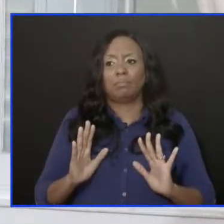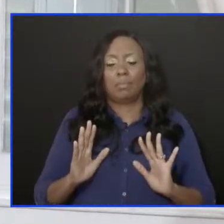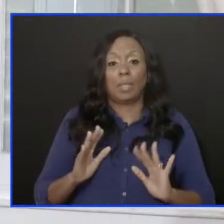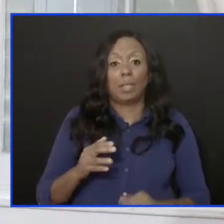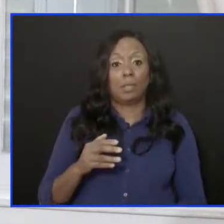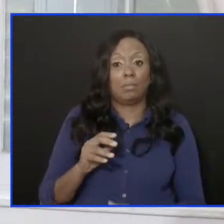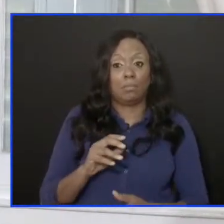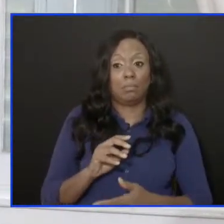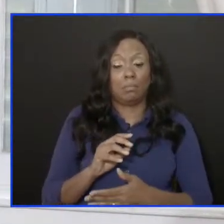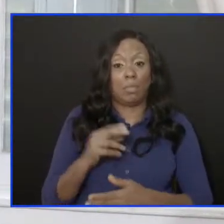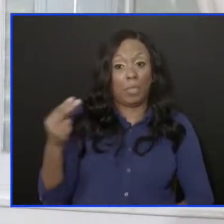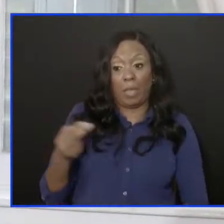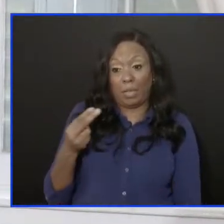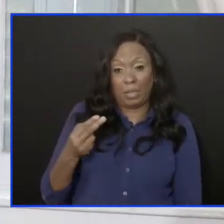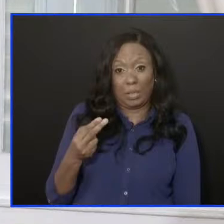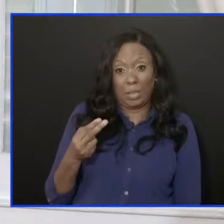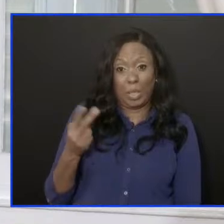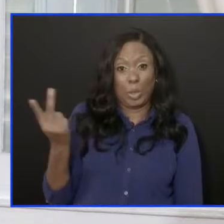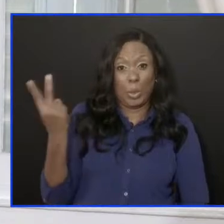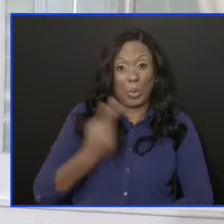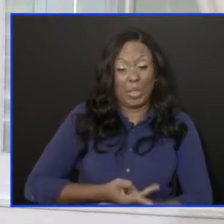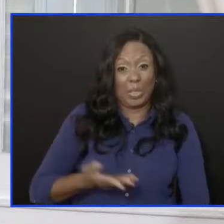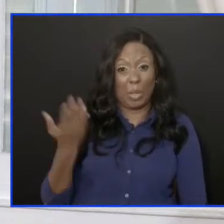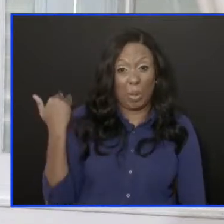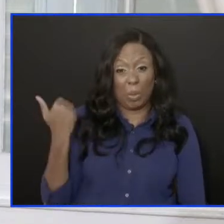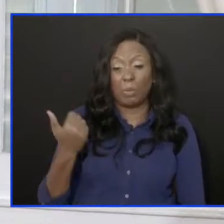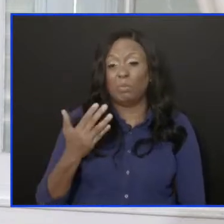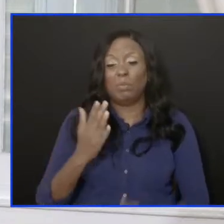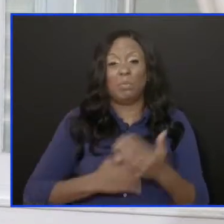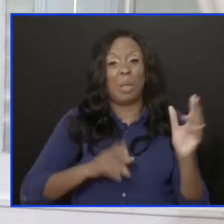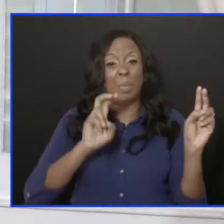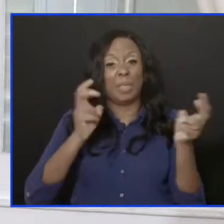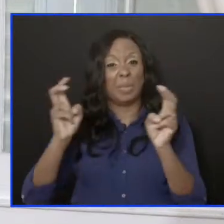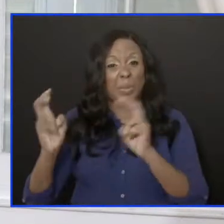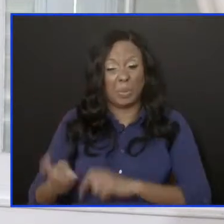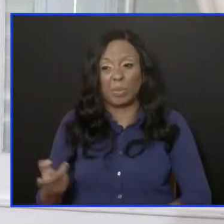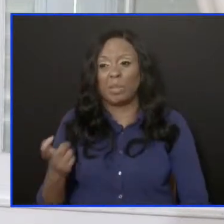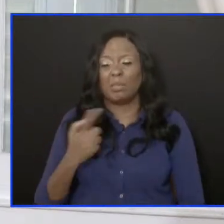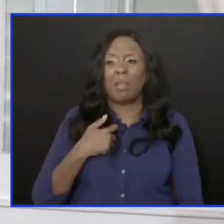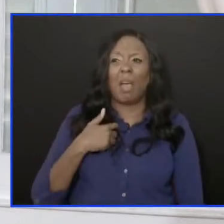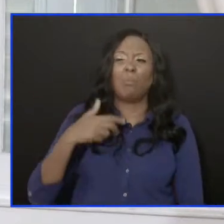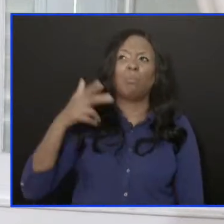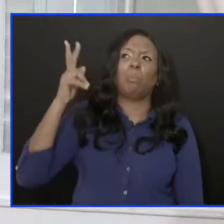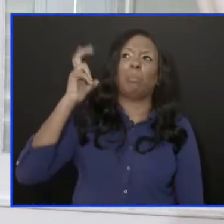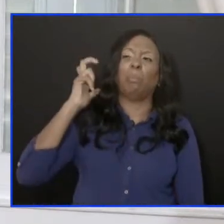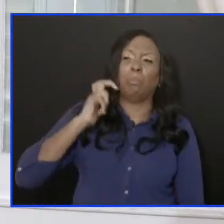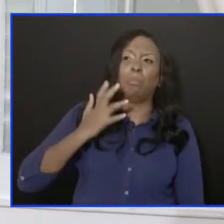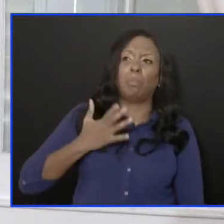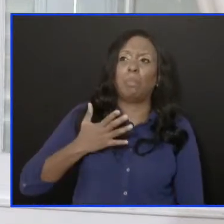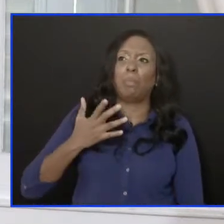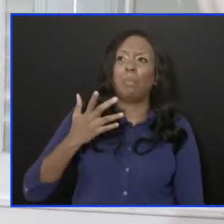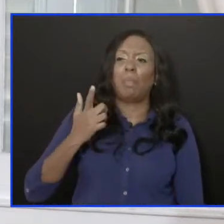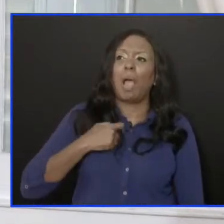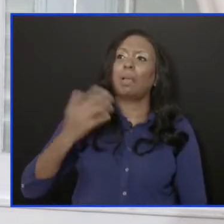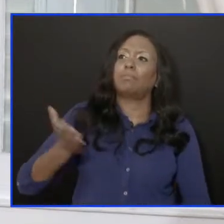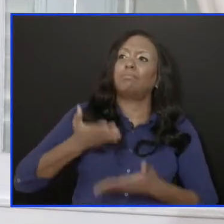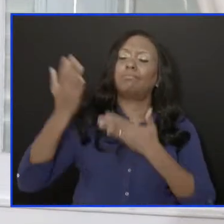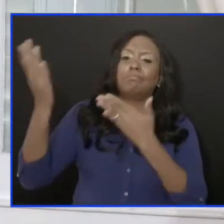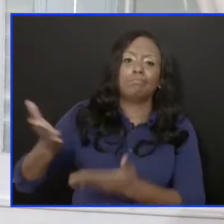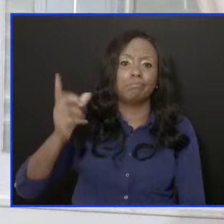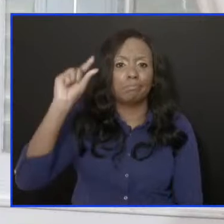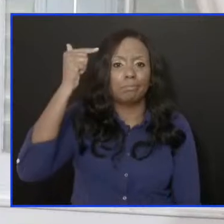on Thursday some of the issues that I would have picked up, and also in speaking to some of the other